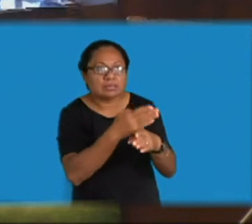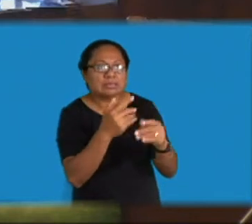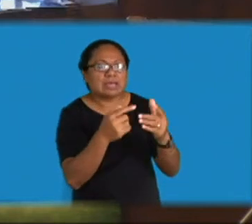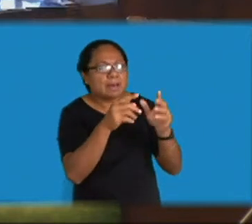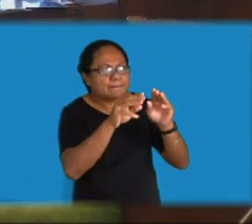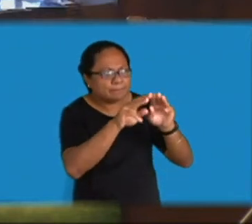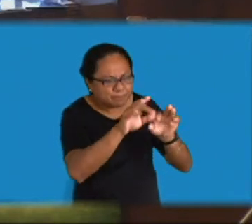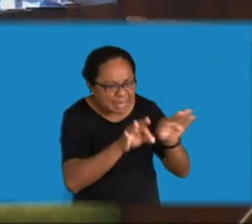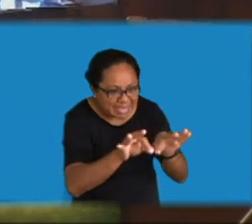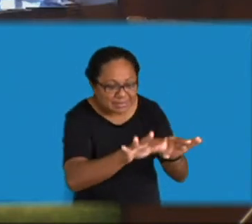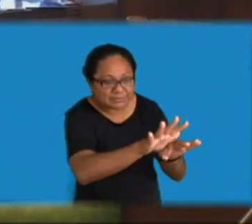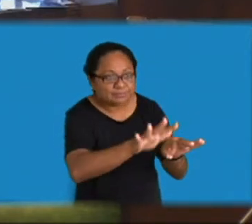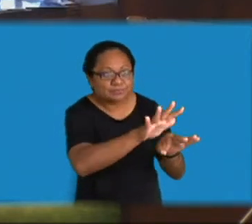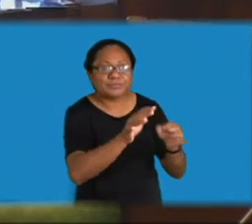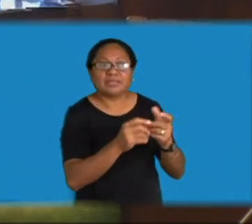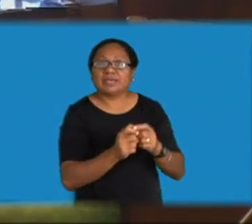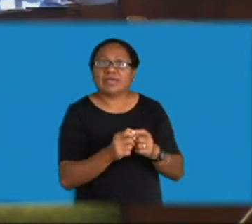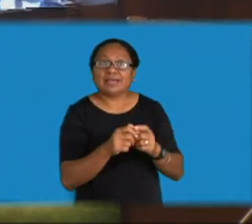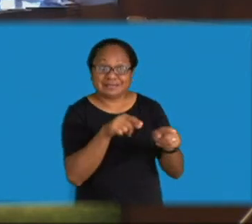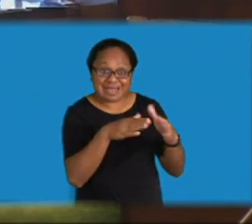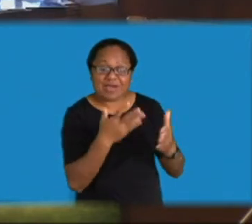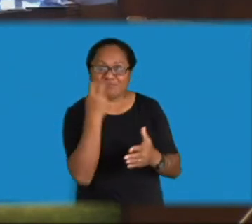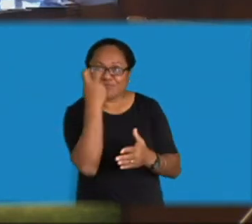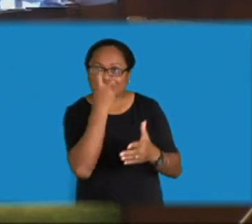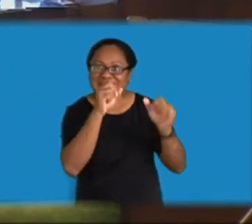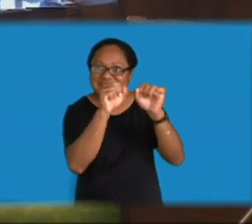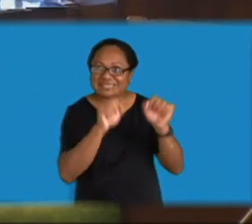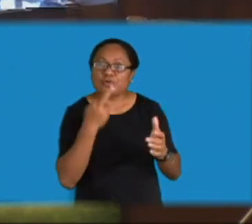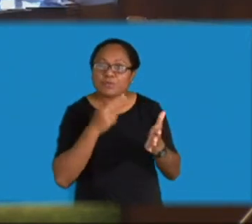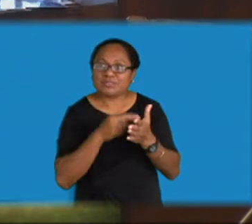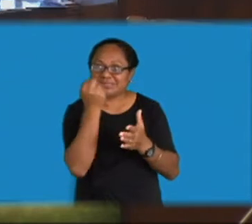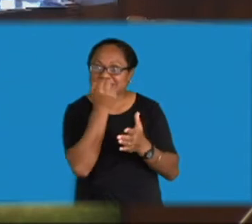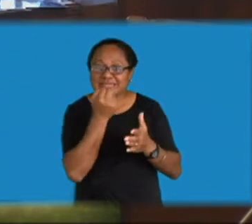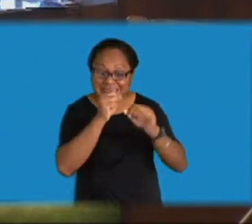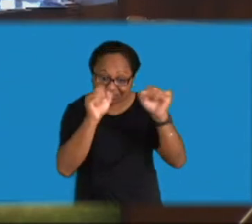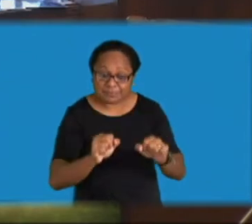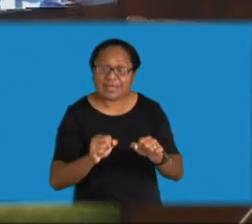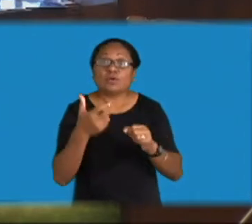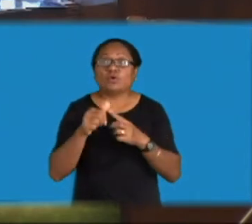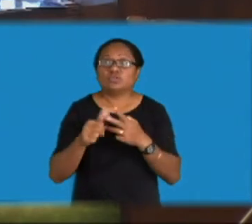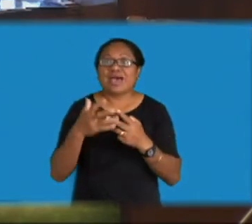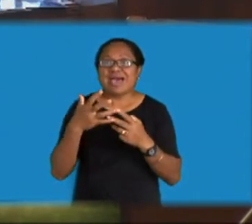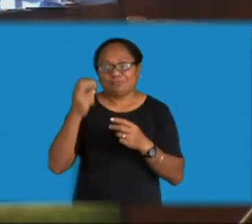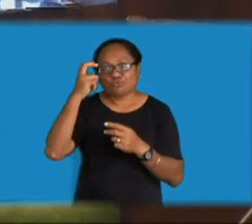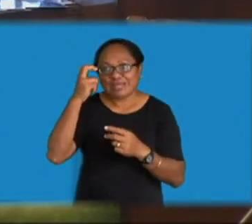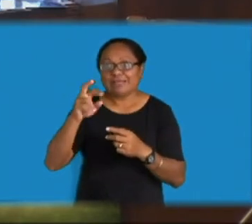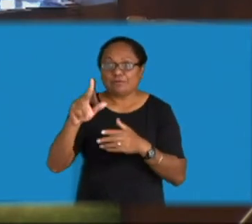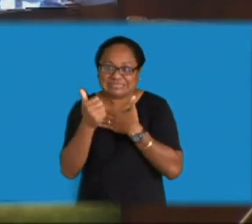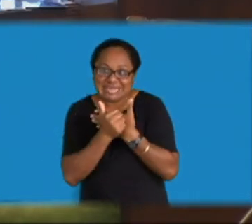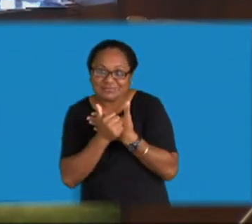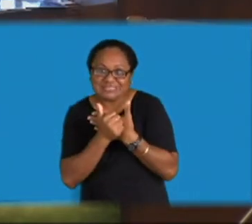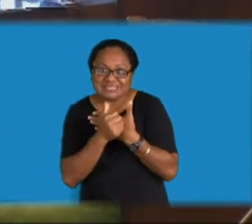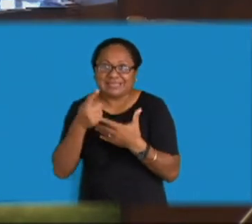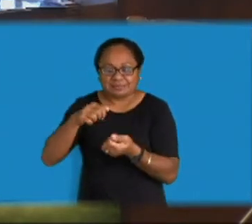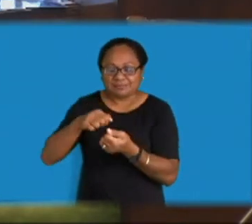plan is reviewed with monitoring and reporting systems, including refresher training on safety and first aid certification.